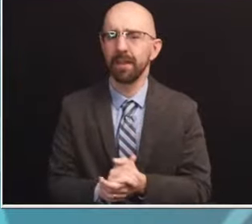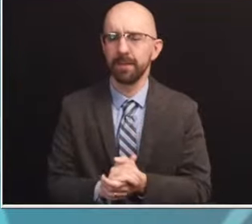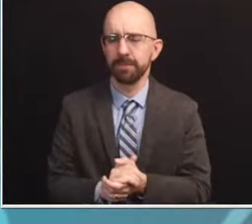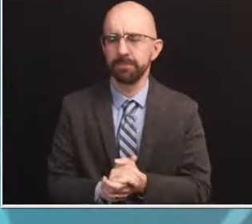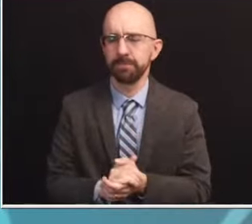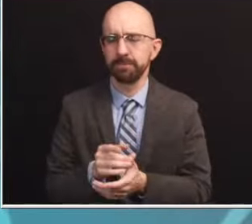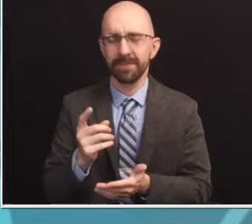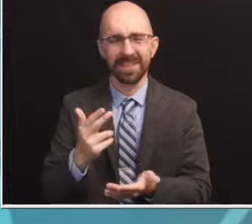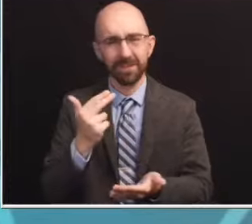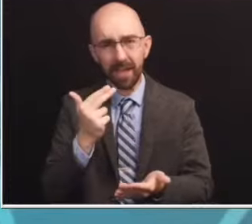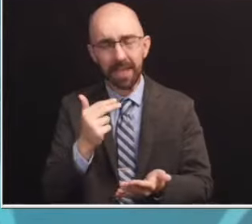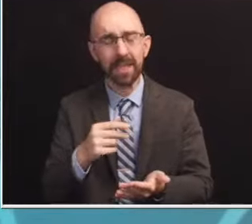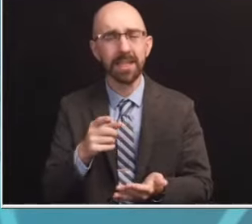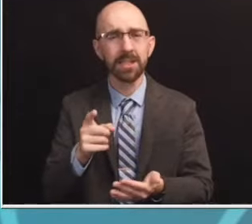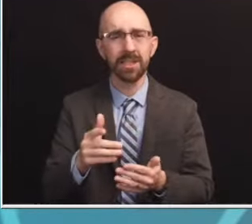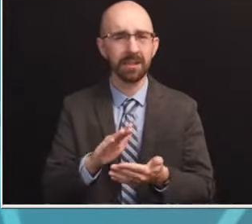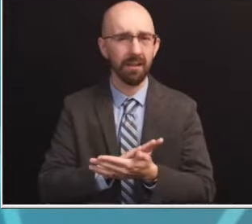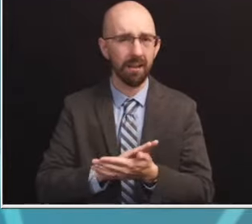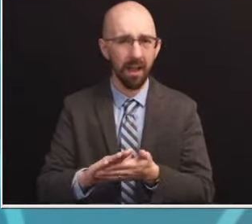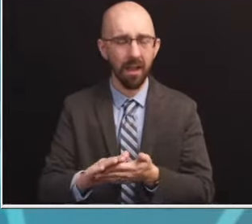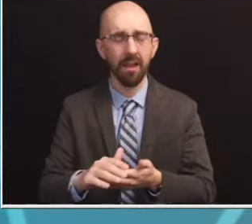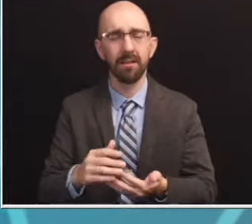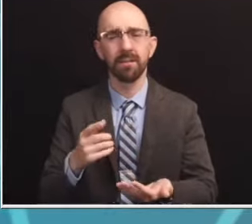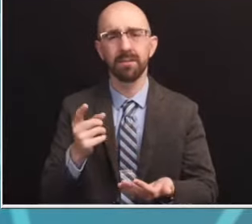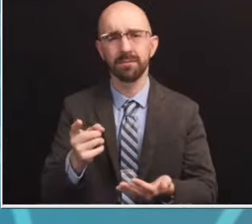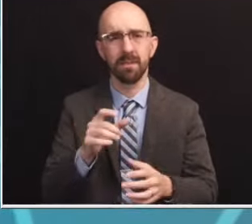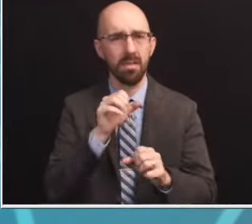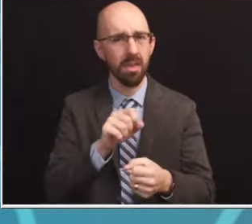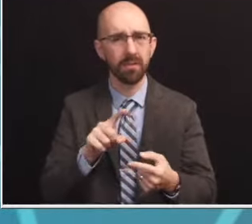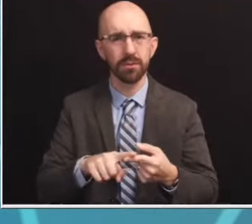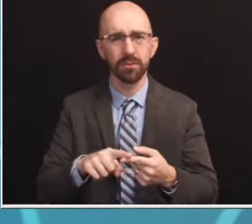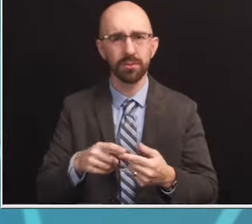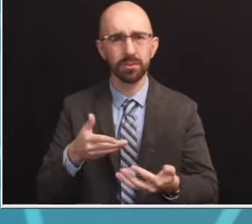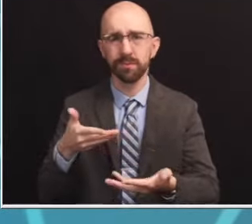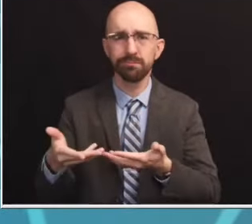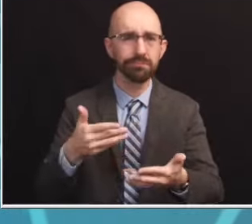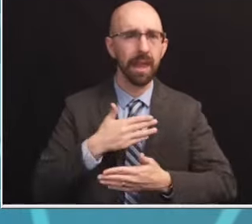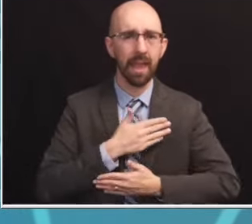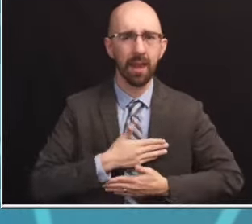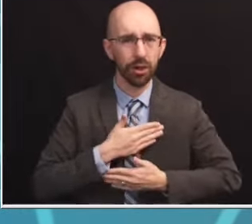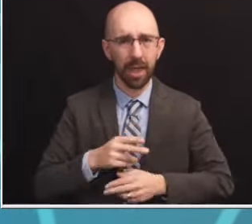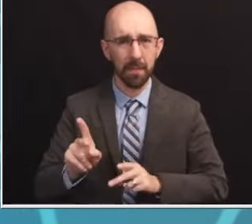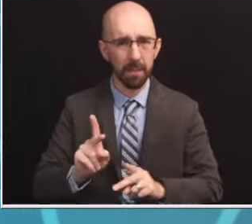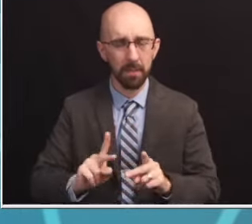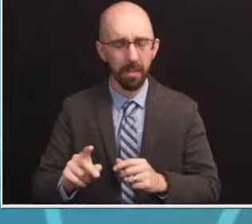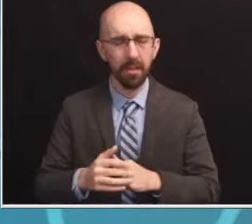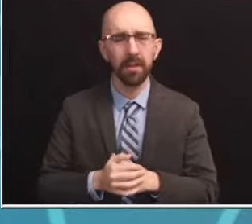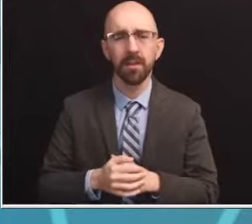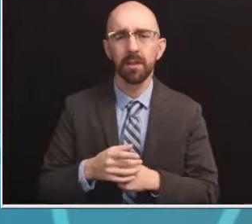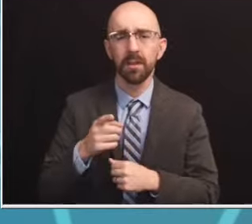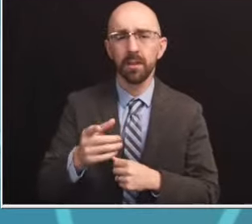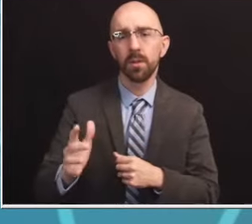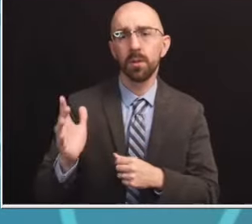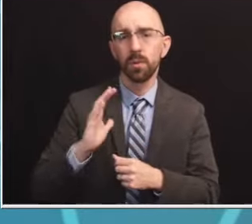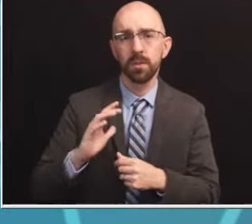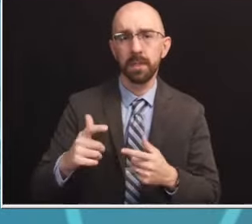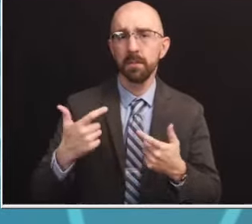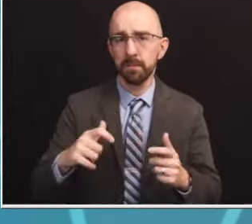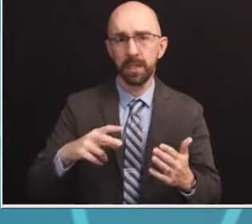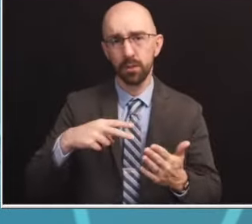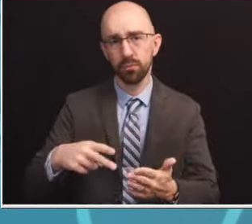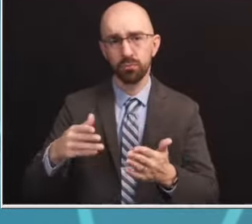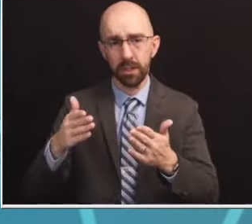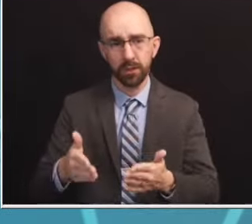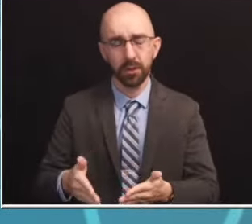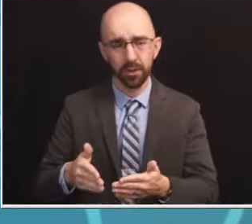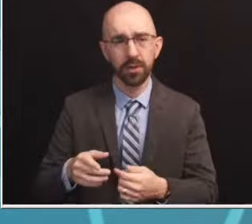funny, she's kind, she loves to entertain, and she used to be a huge reader.